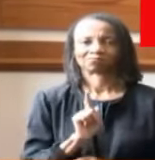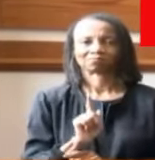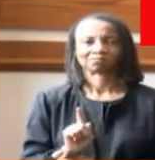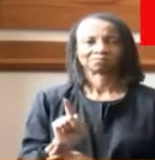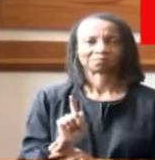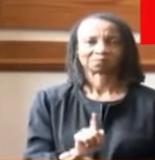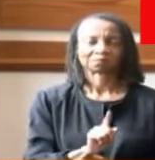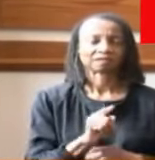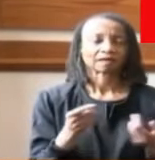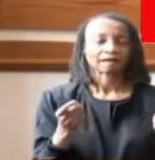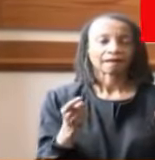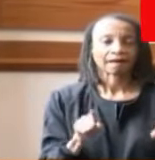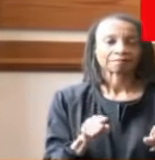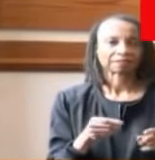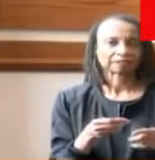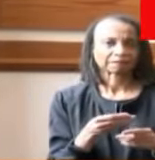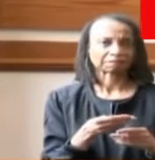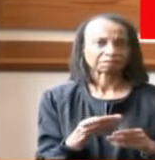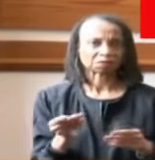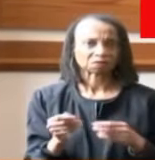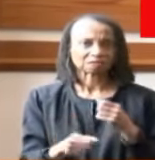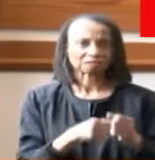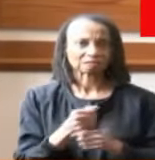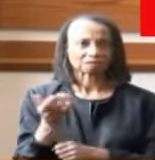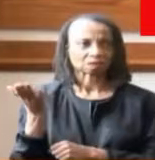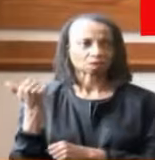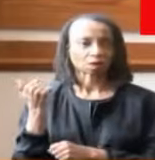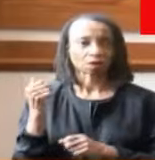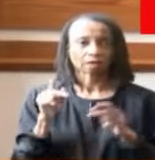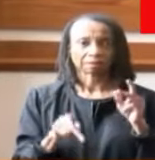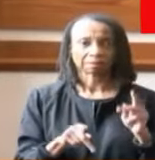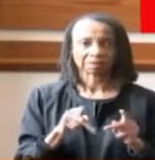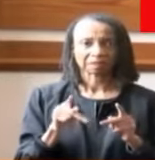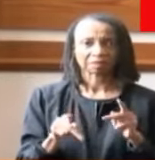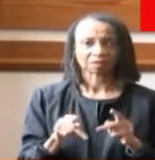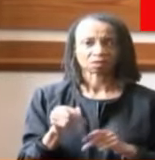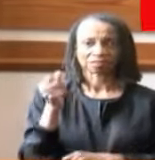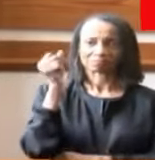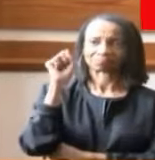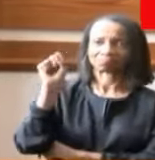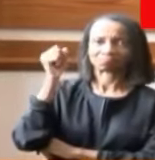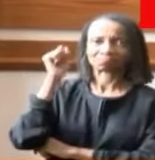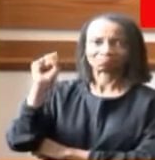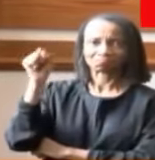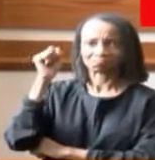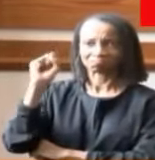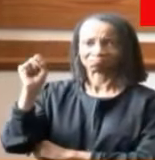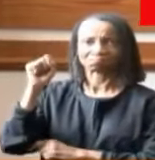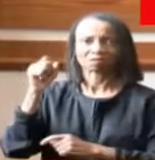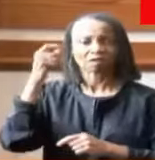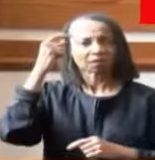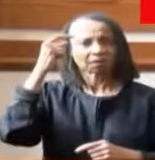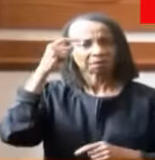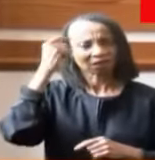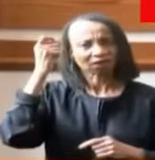A few years ago, there were those who were demonstrating in the wake of George Floyd's tragic murder.